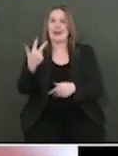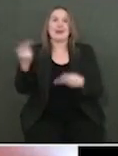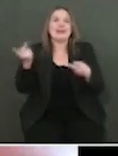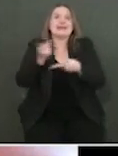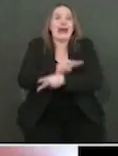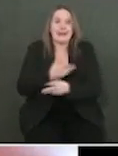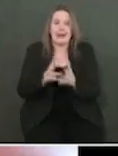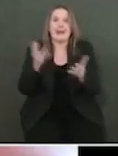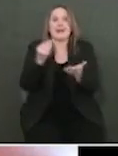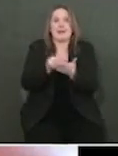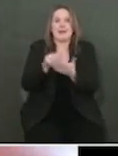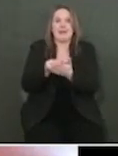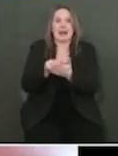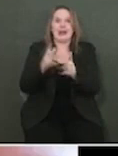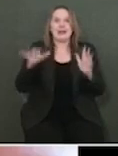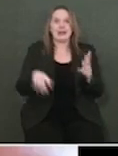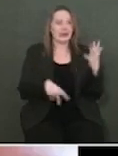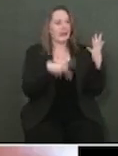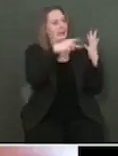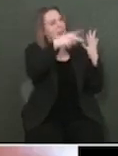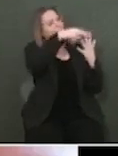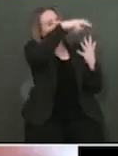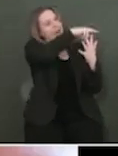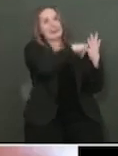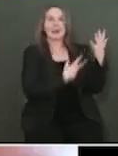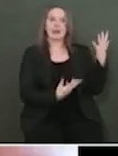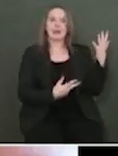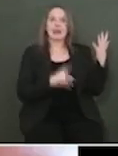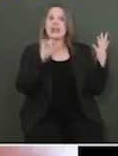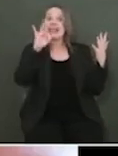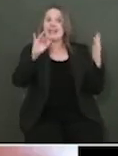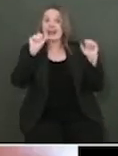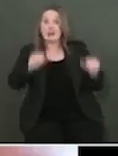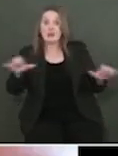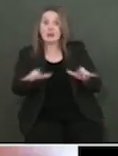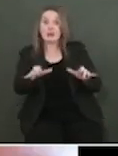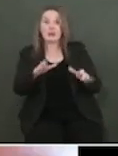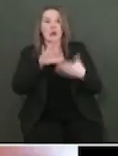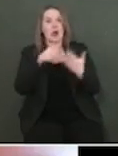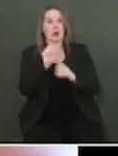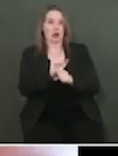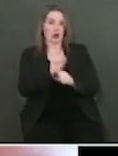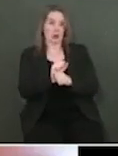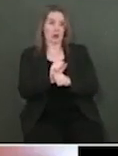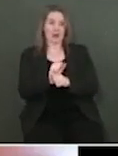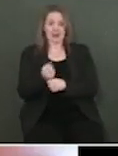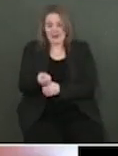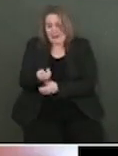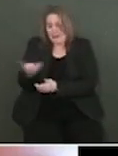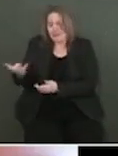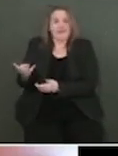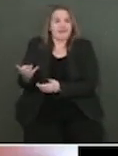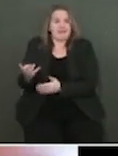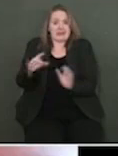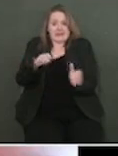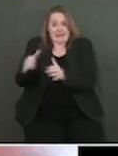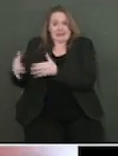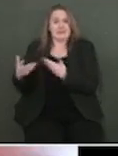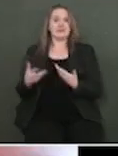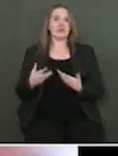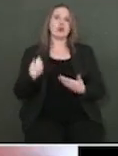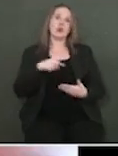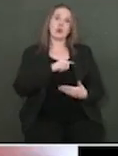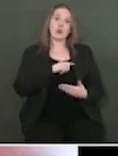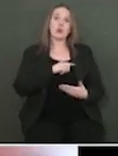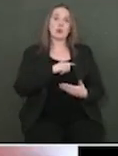trees in San Antonio if I could get around, to do all the work with the crews I have, to do it with. So we trim